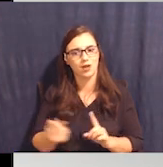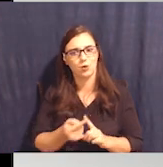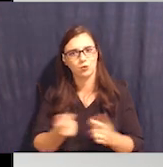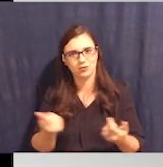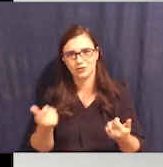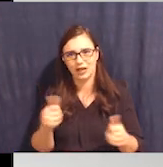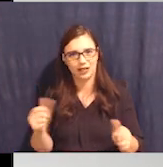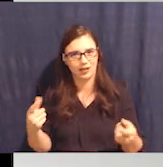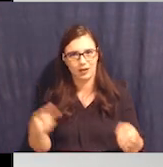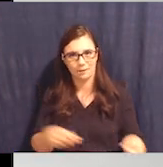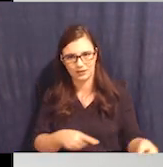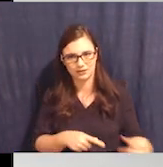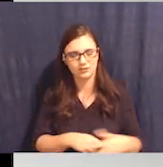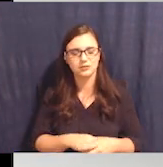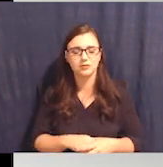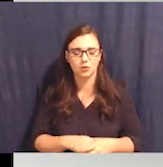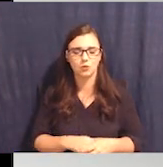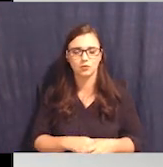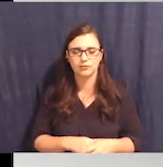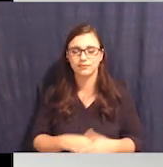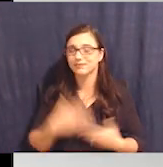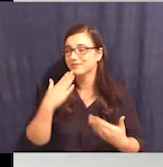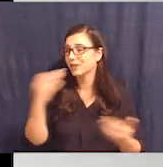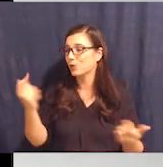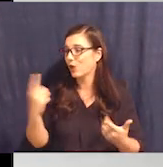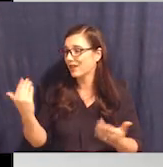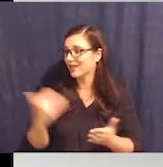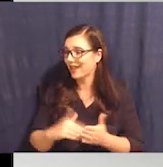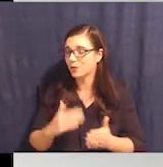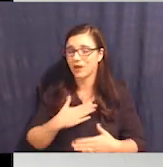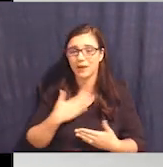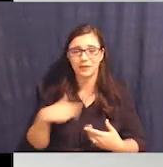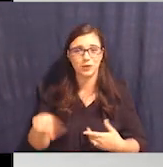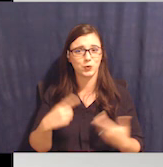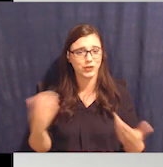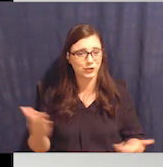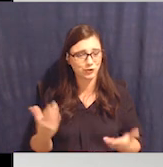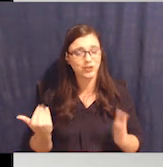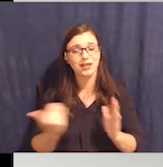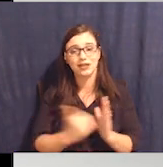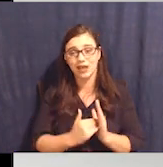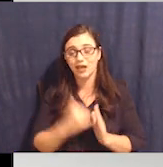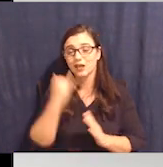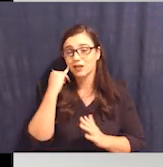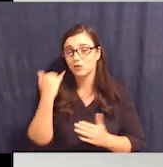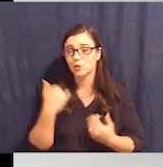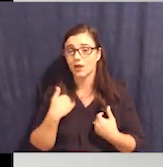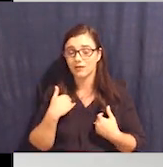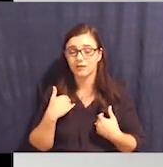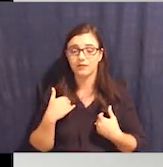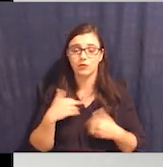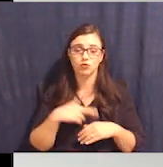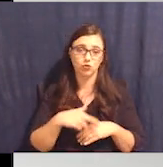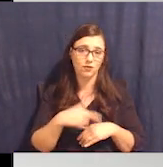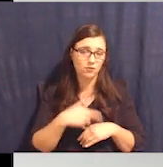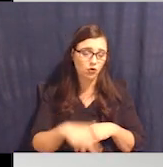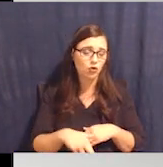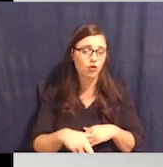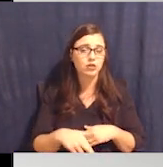around anything that happens. So Thank you all again. We're happy to have you. And again, if you